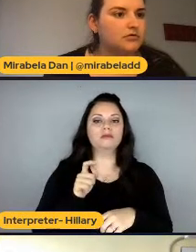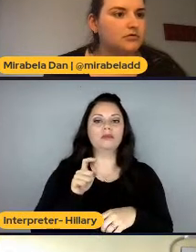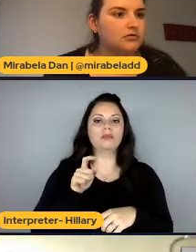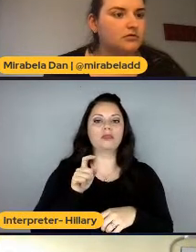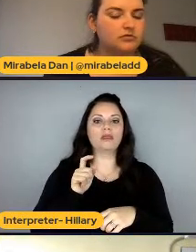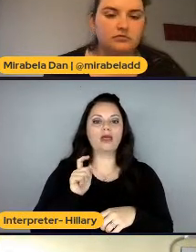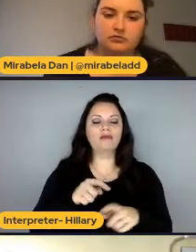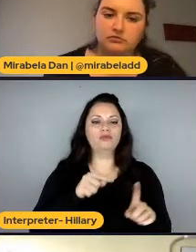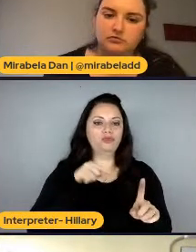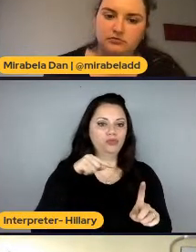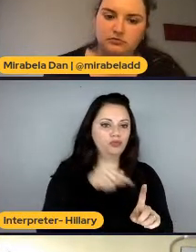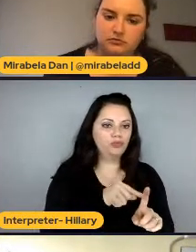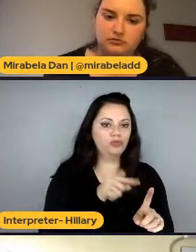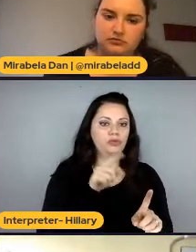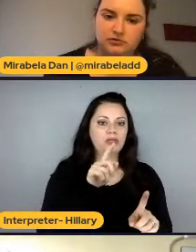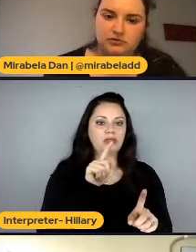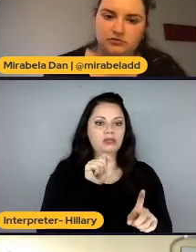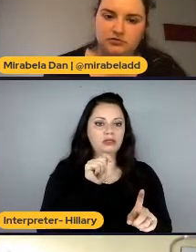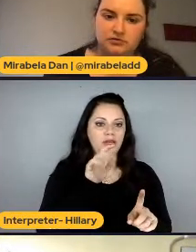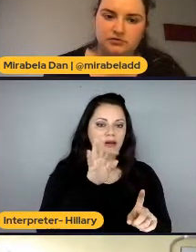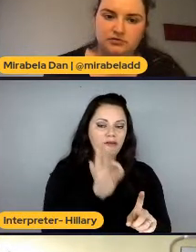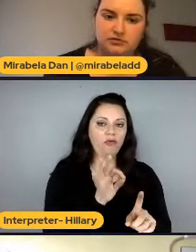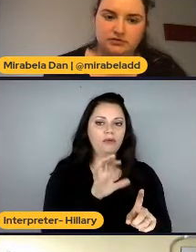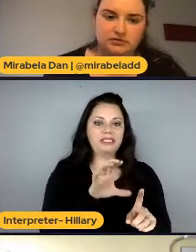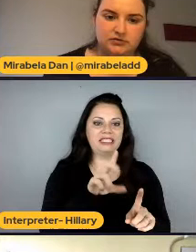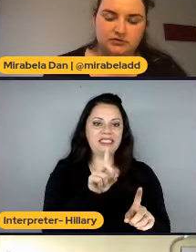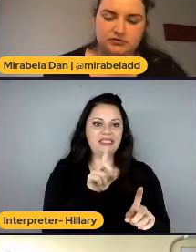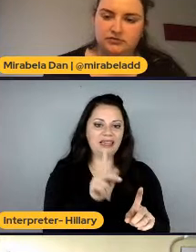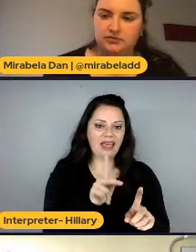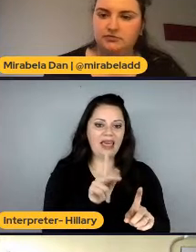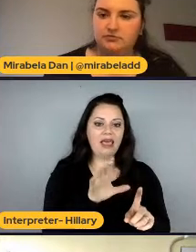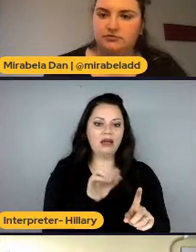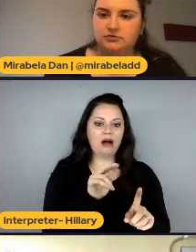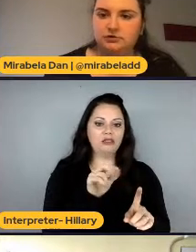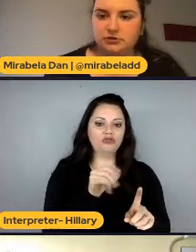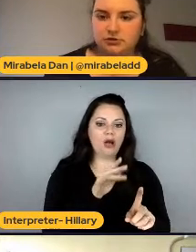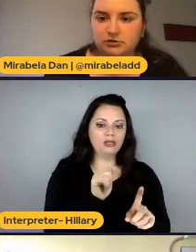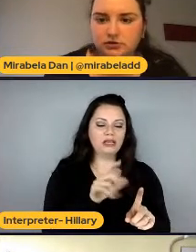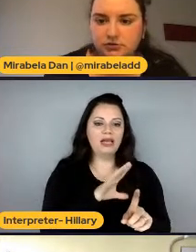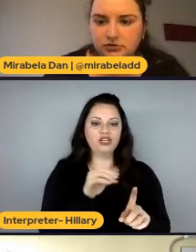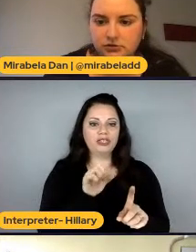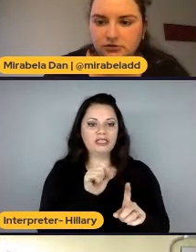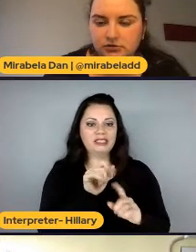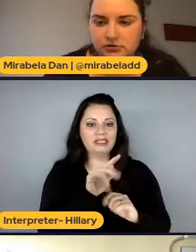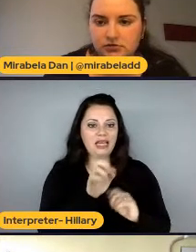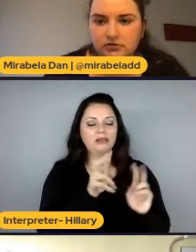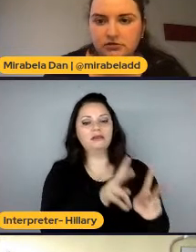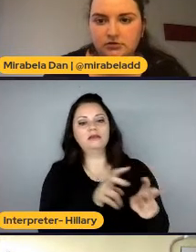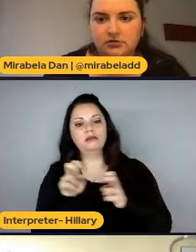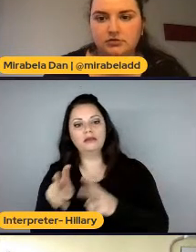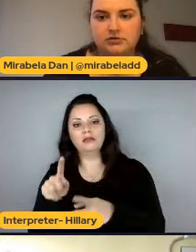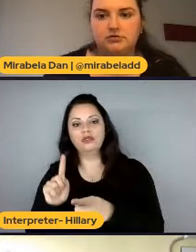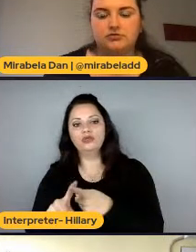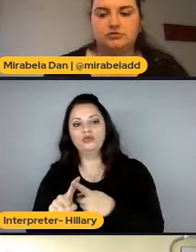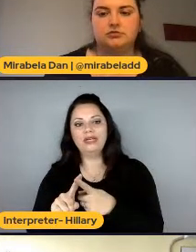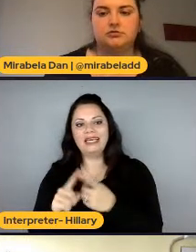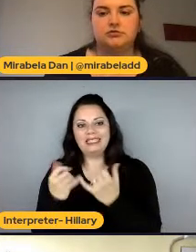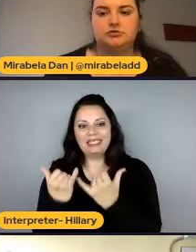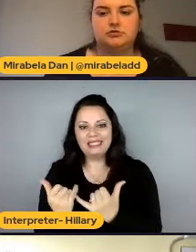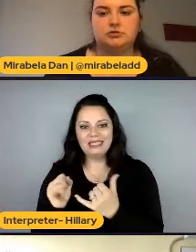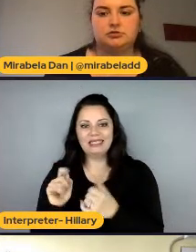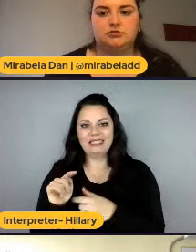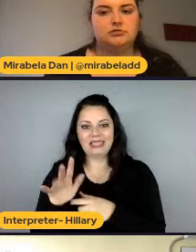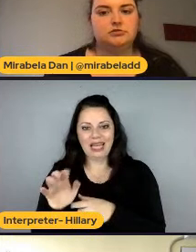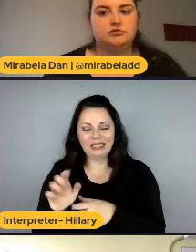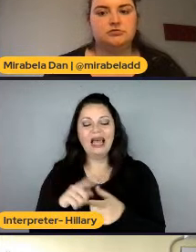your Terraform or your CDK constructs and your state to the existing state. And then you